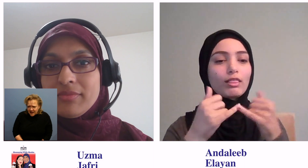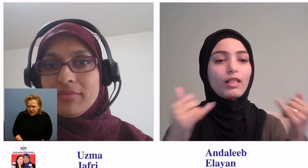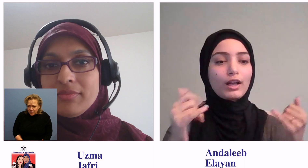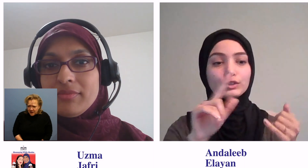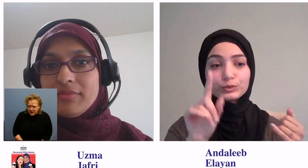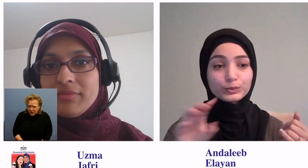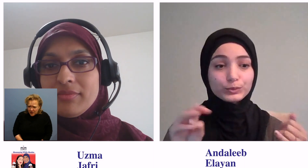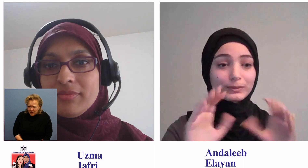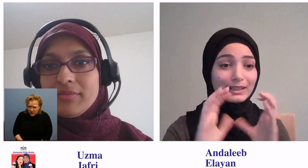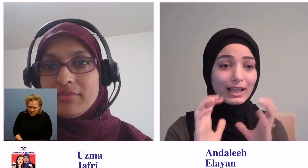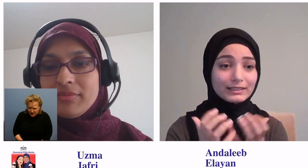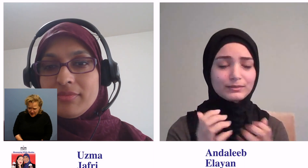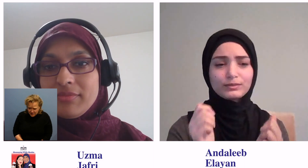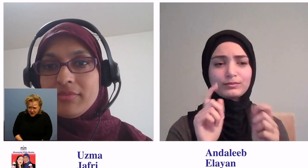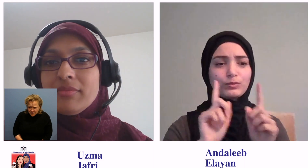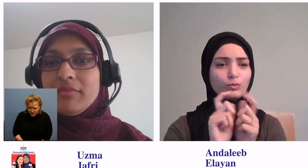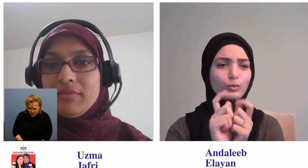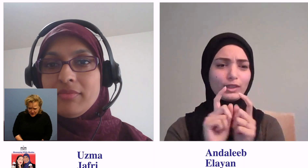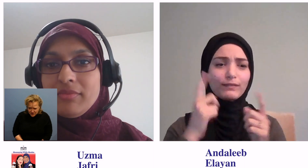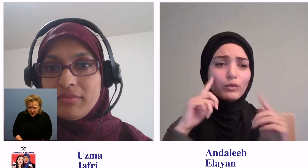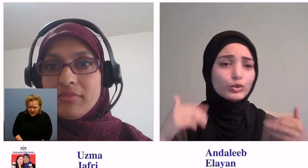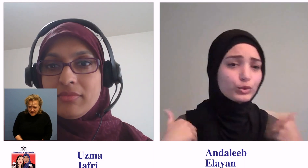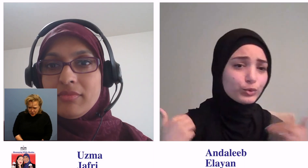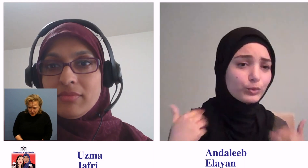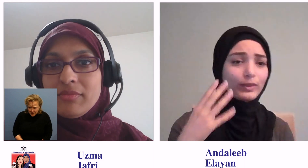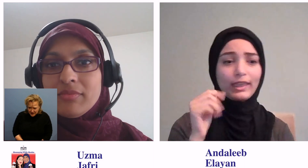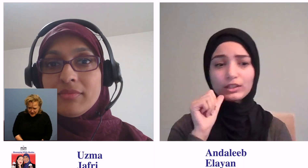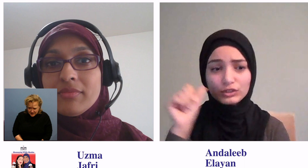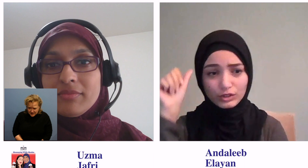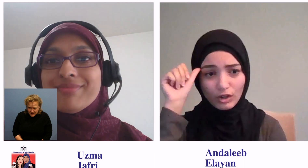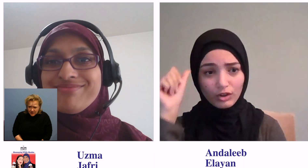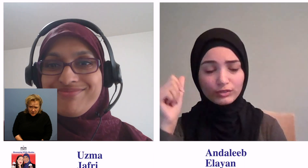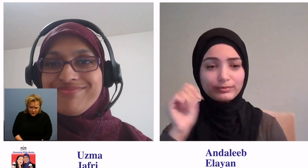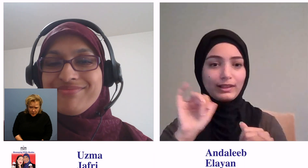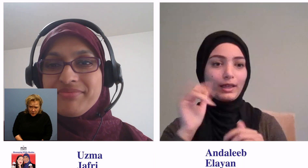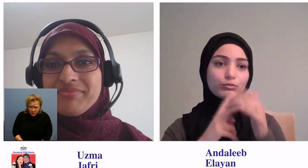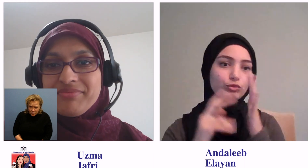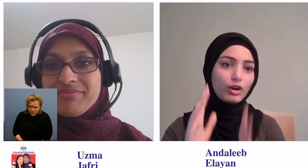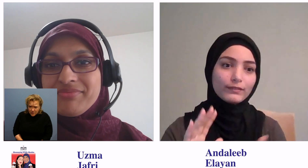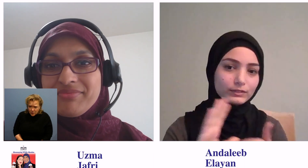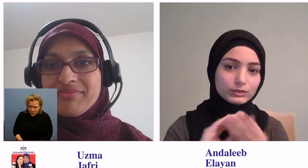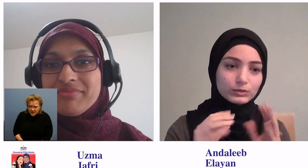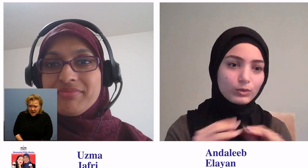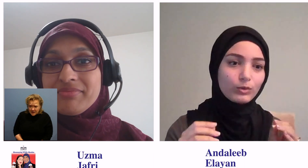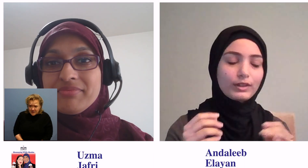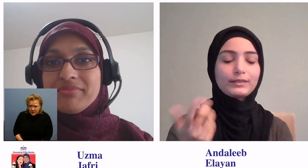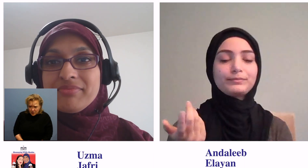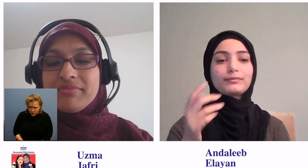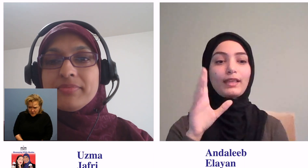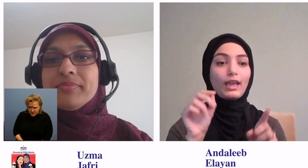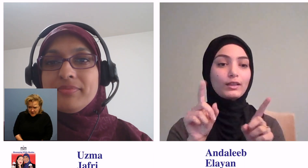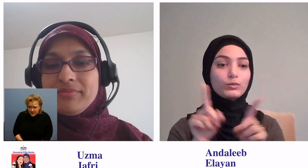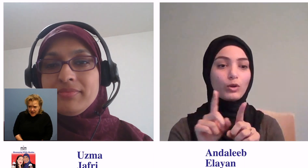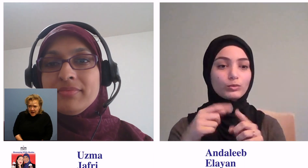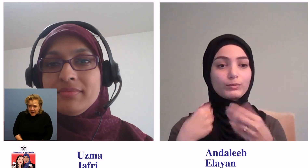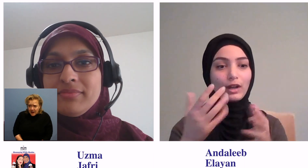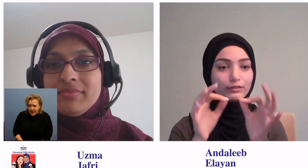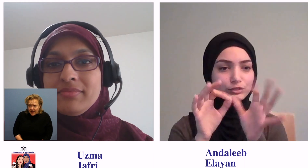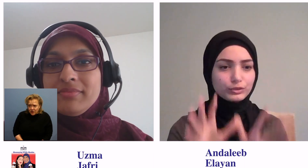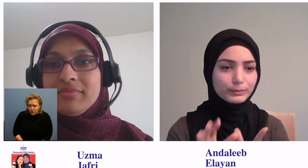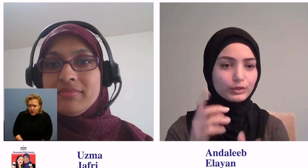were getting together, but you know, now they're online because of COVID, so we have Zoom meetings. Those are for both youth groups and adult groups.